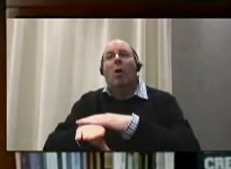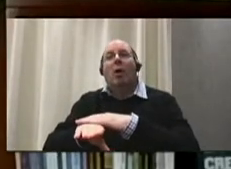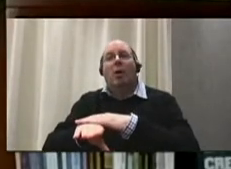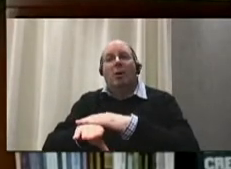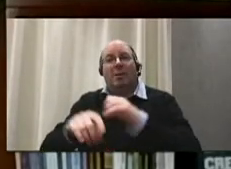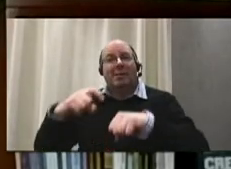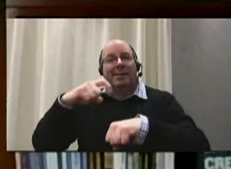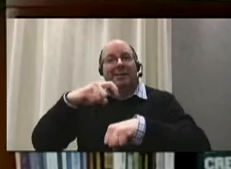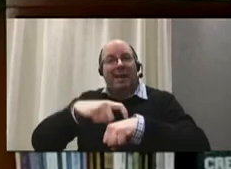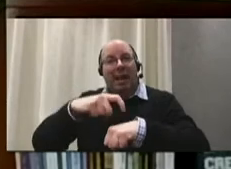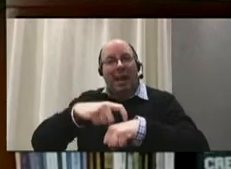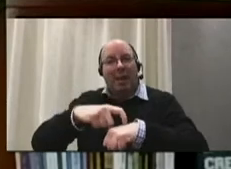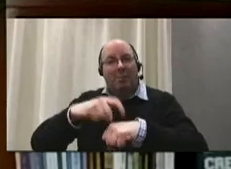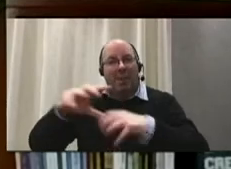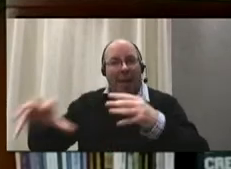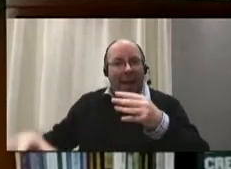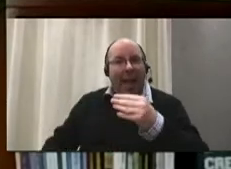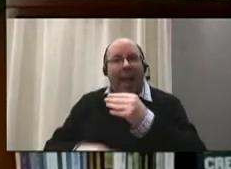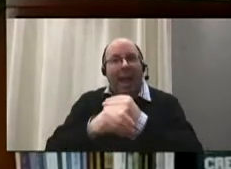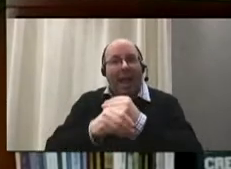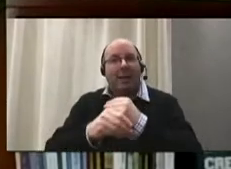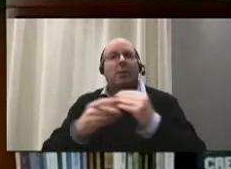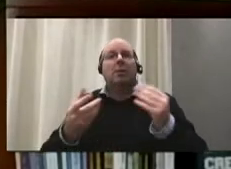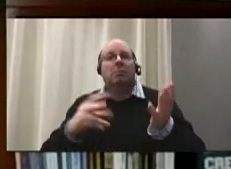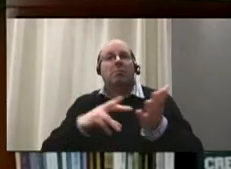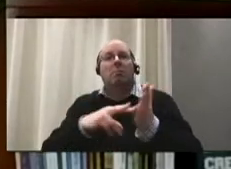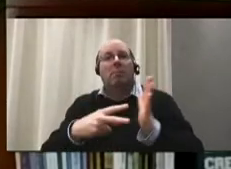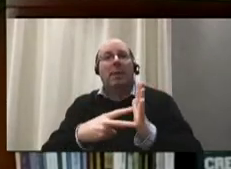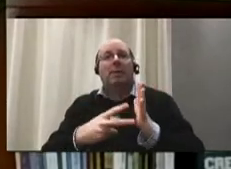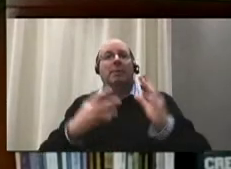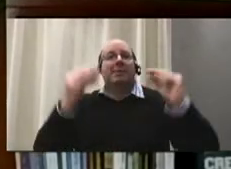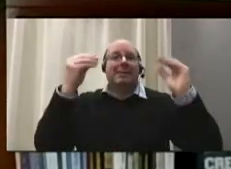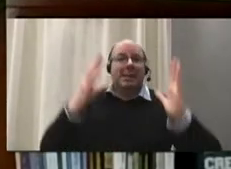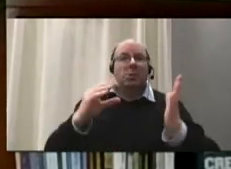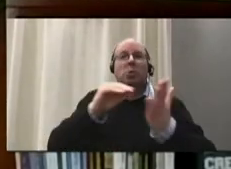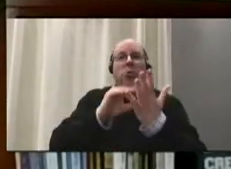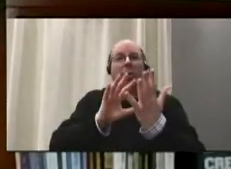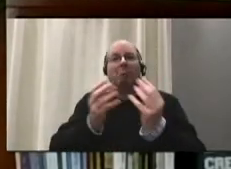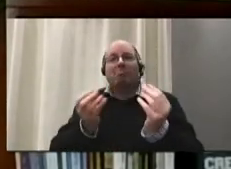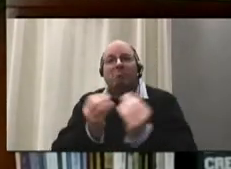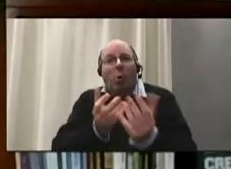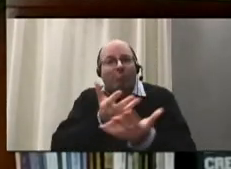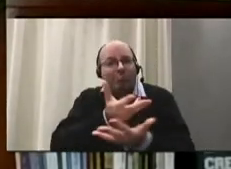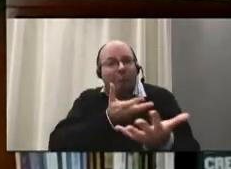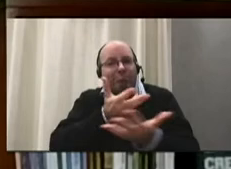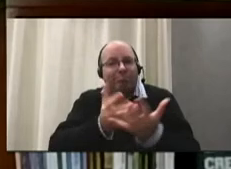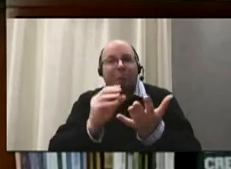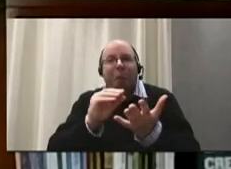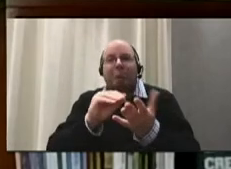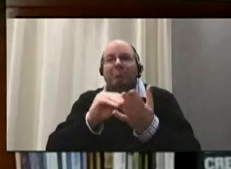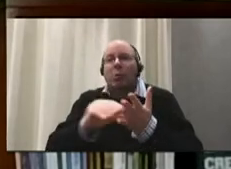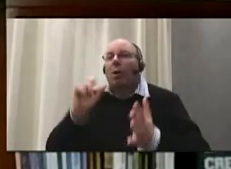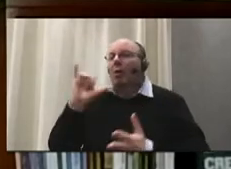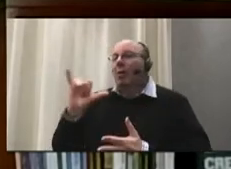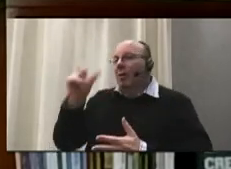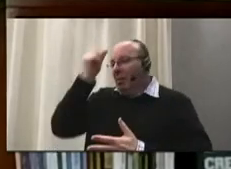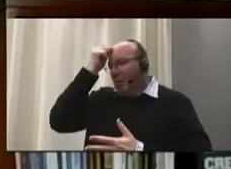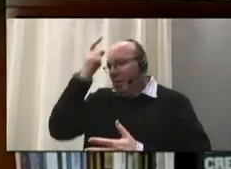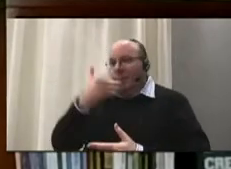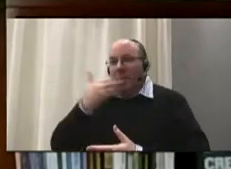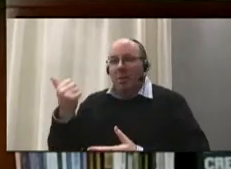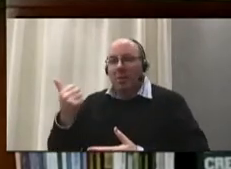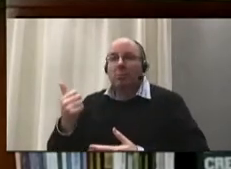more time with content to know and understand exactly what that is. It is critical to close learning gaps which existed prior